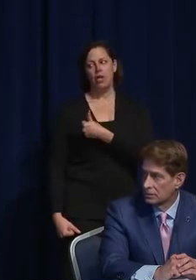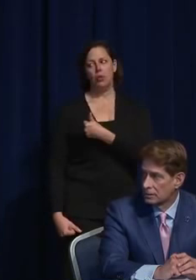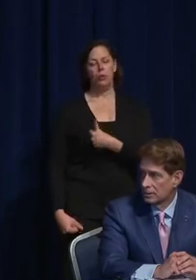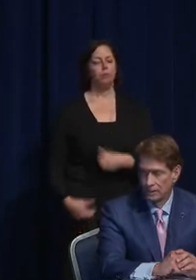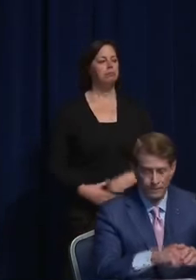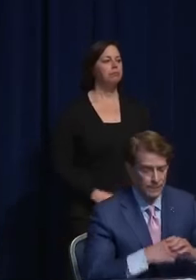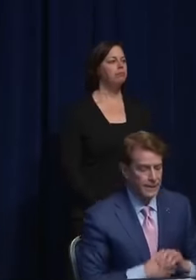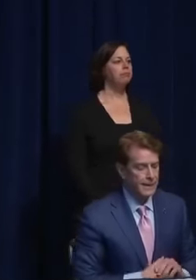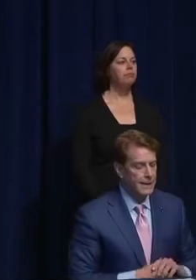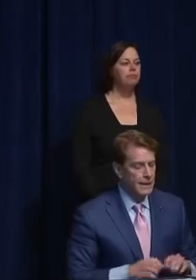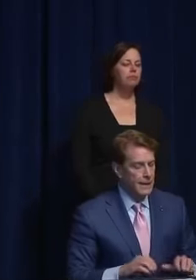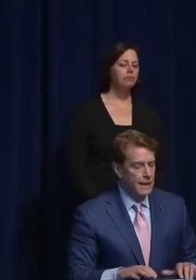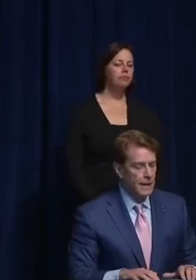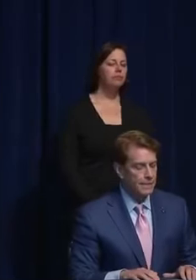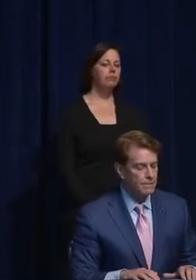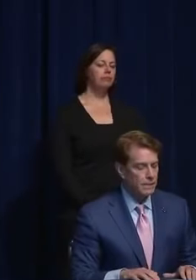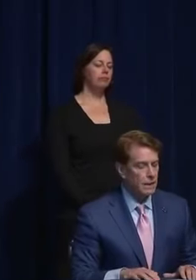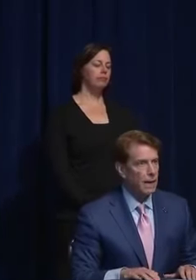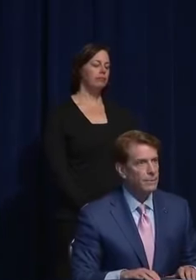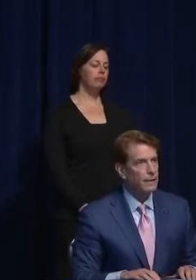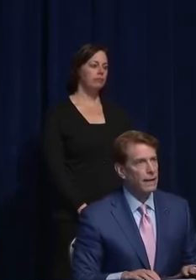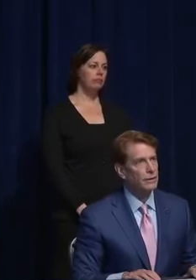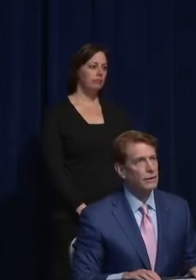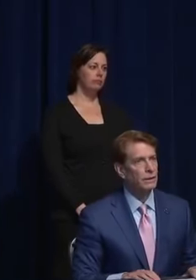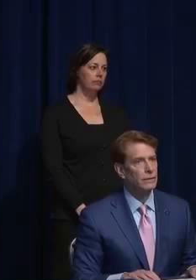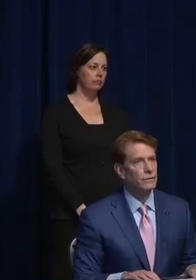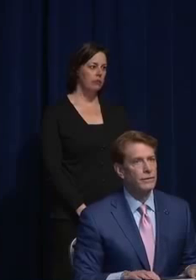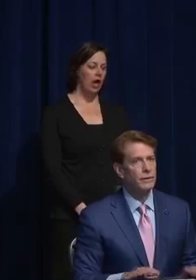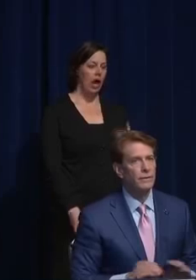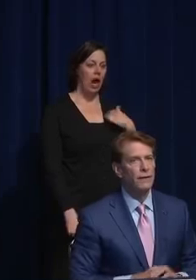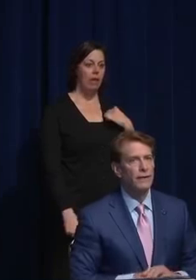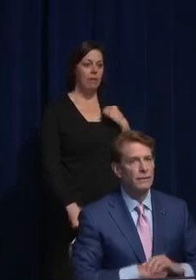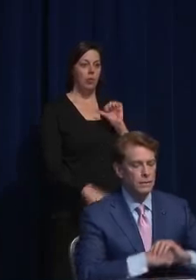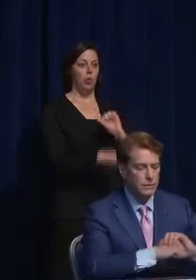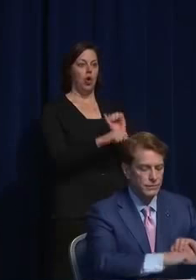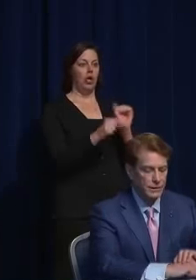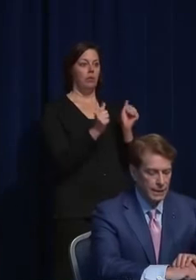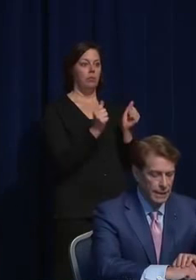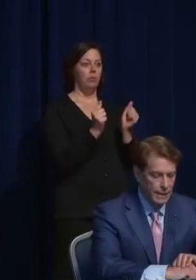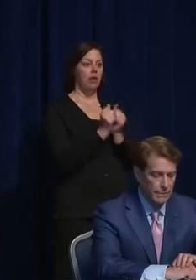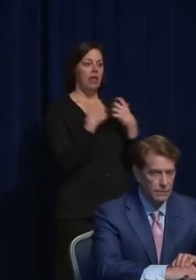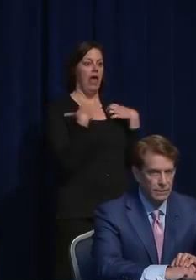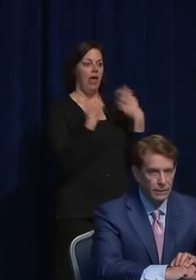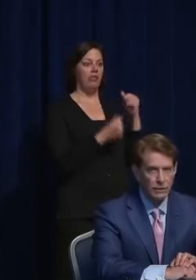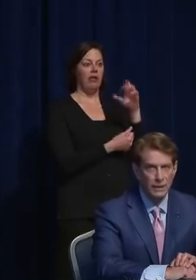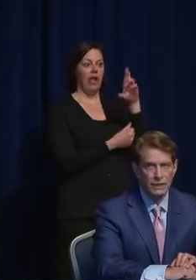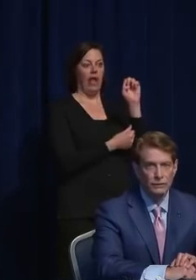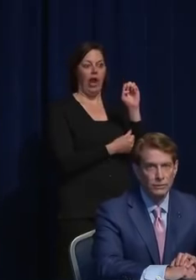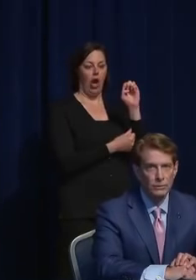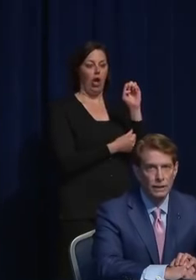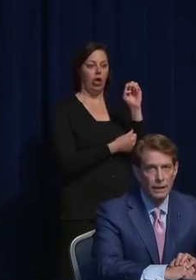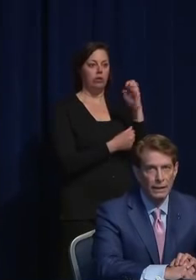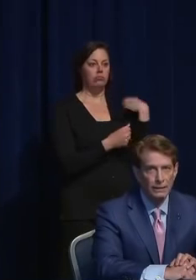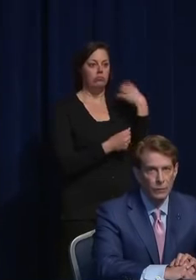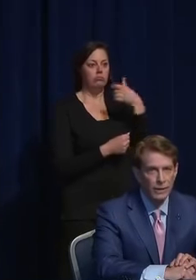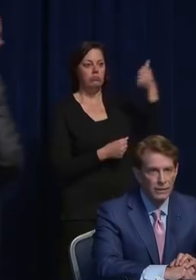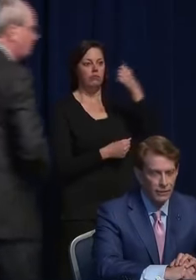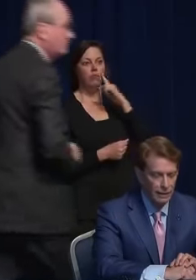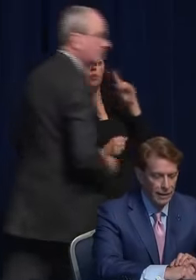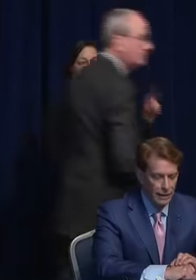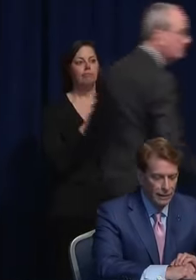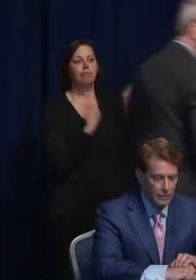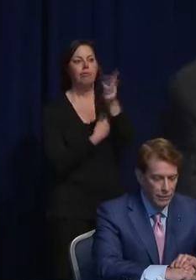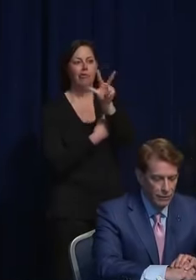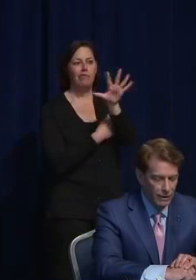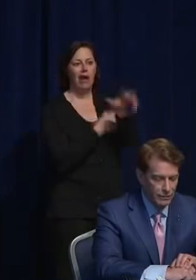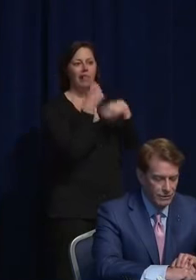you, Judy. I've been a healthcare leader for 35 years, although the last few weeks have felt